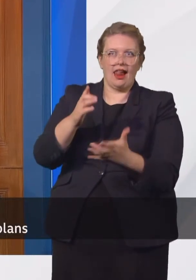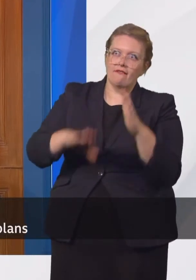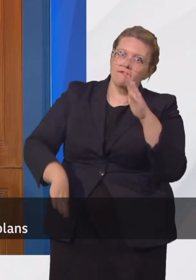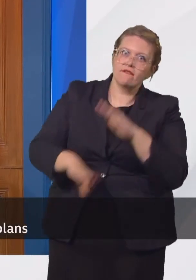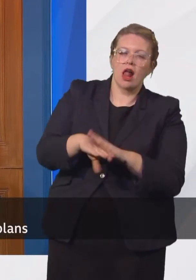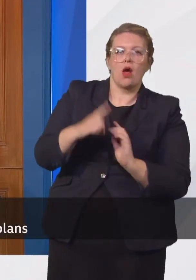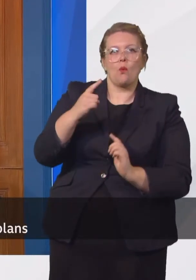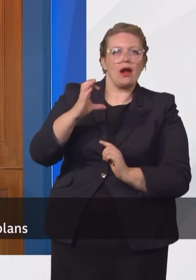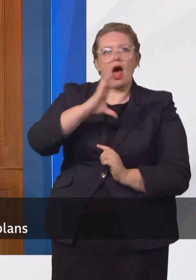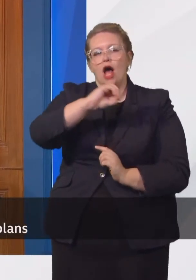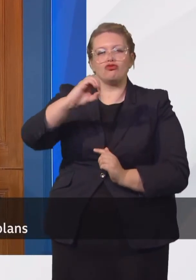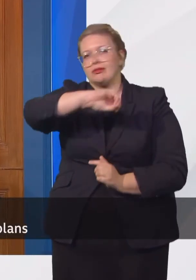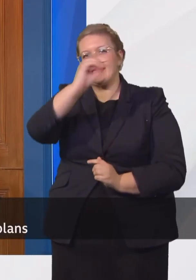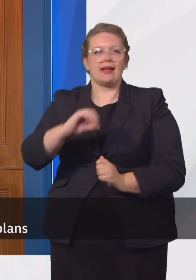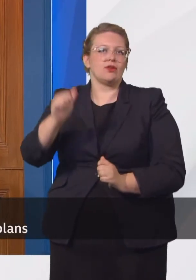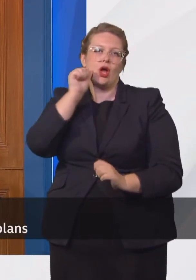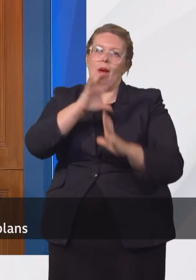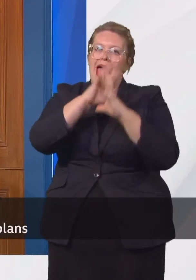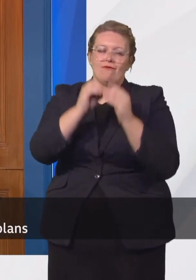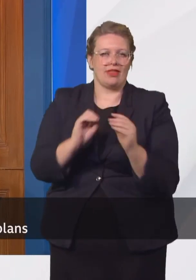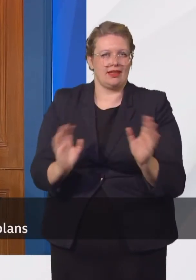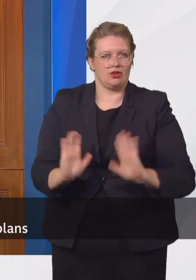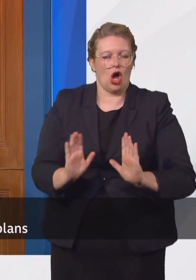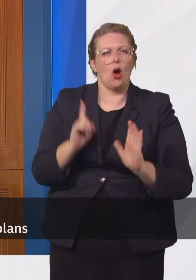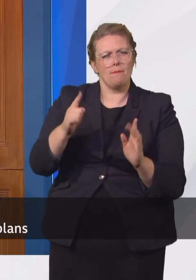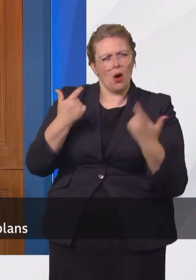are watching this and have been for quite some time.